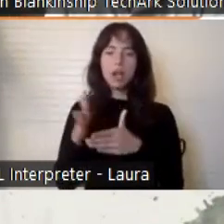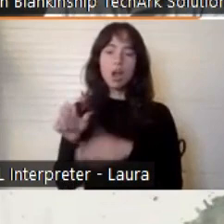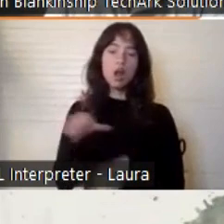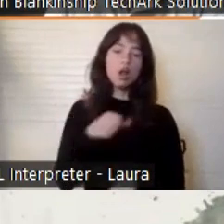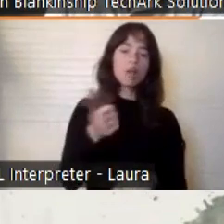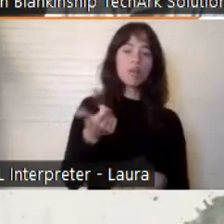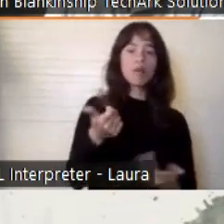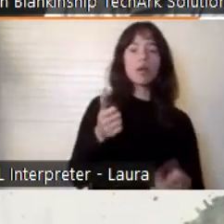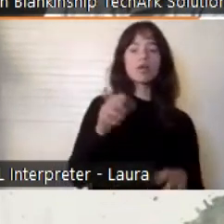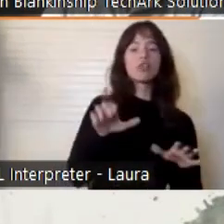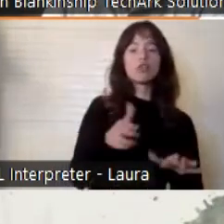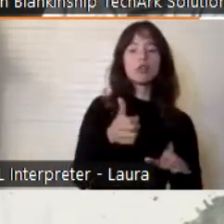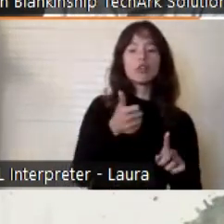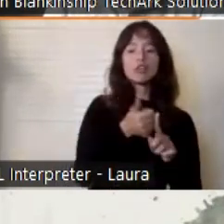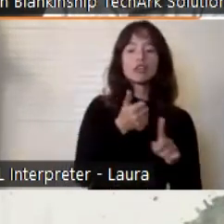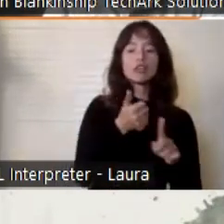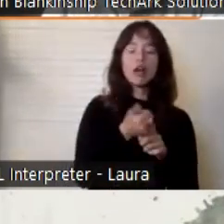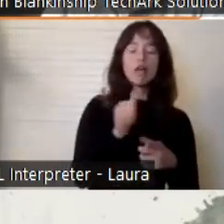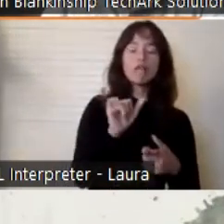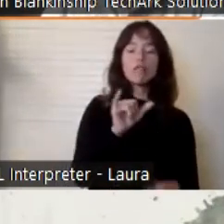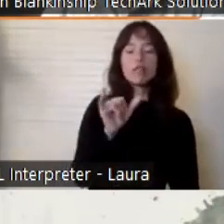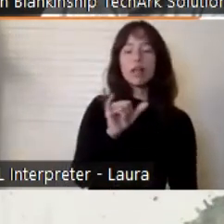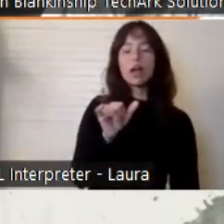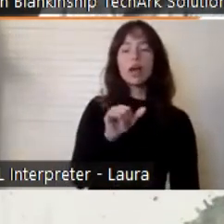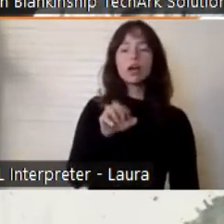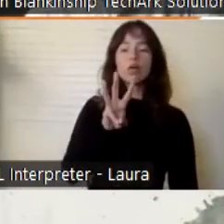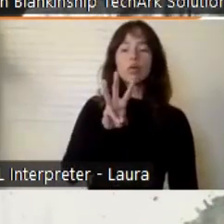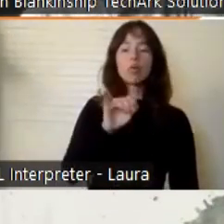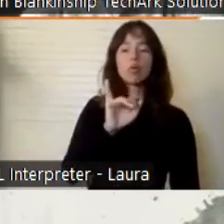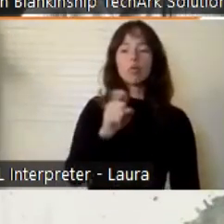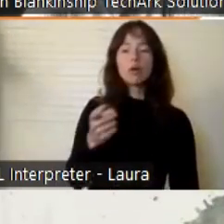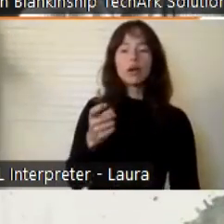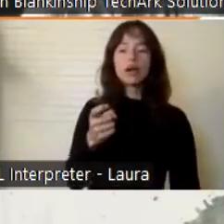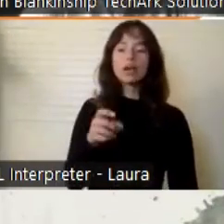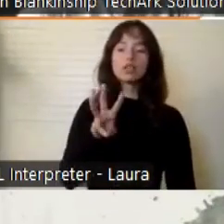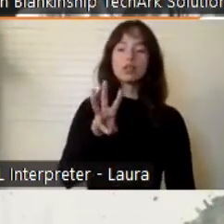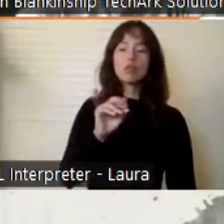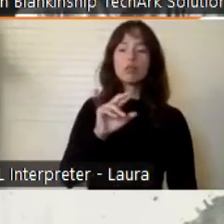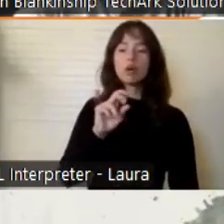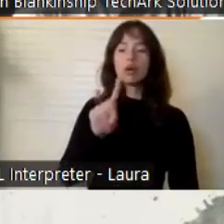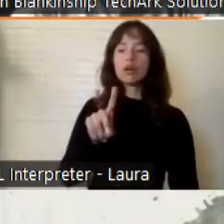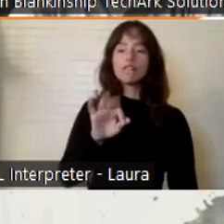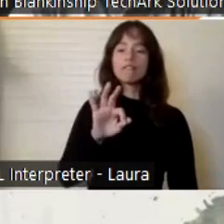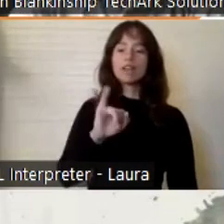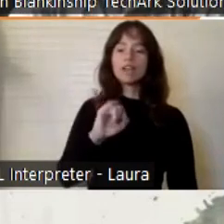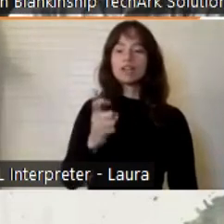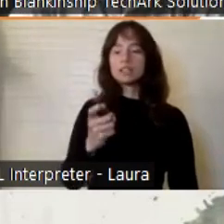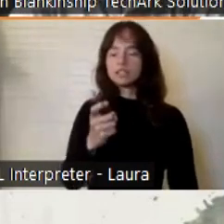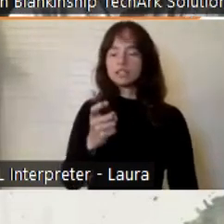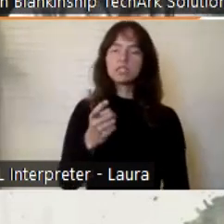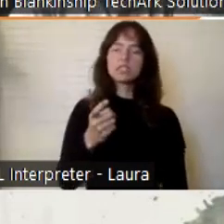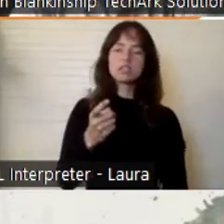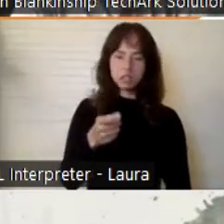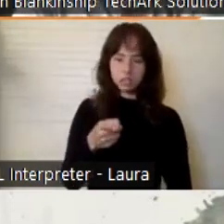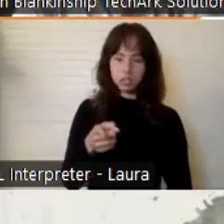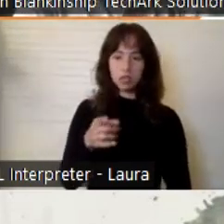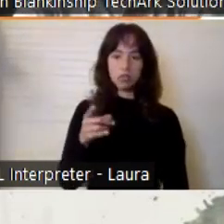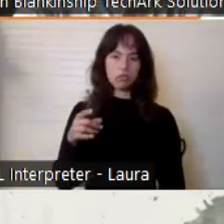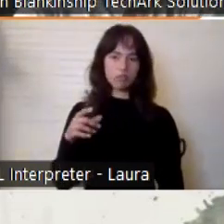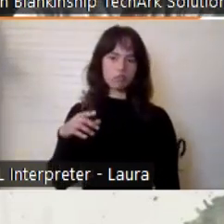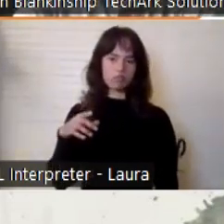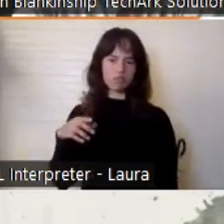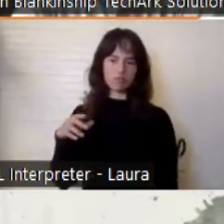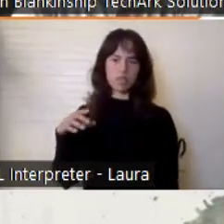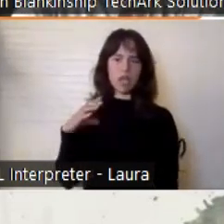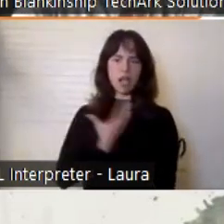like Squarespace and Wix. But at TechArk, we primarily use WordPress because for our clients, it tends to